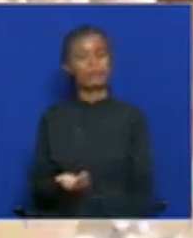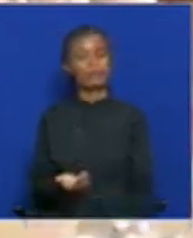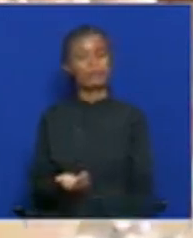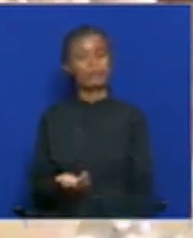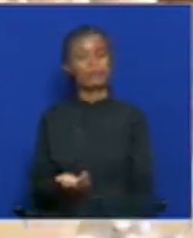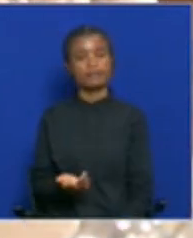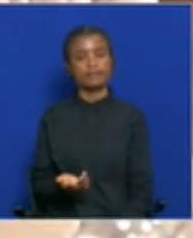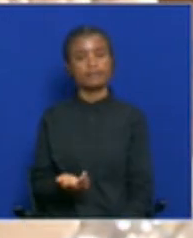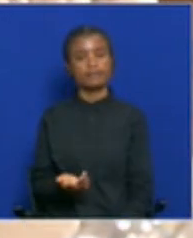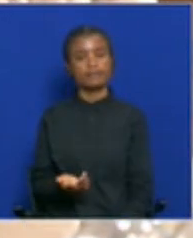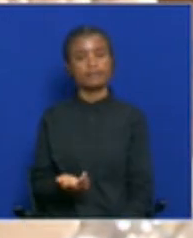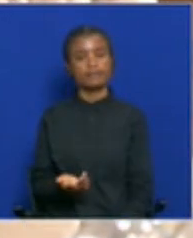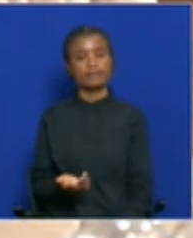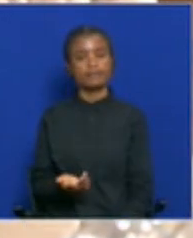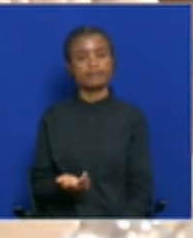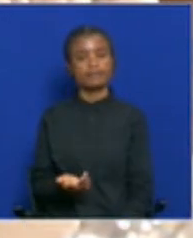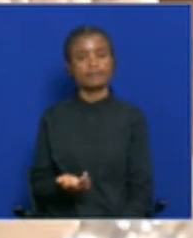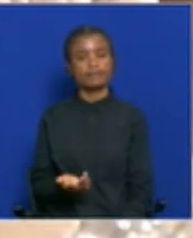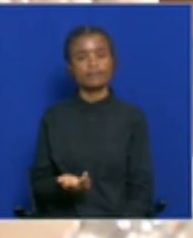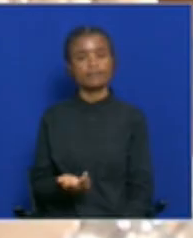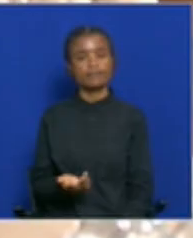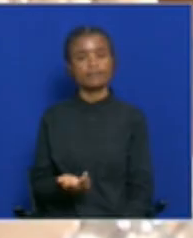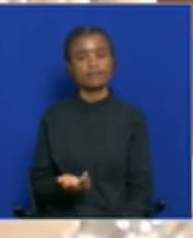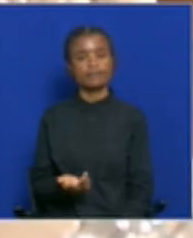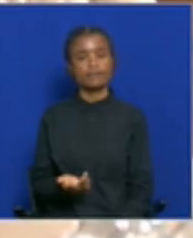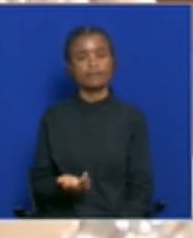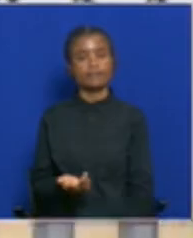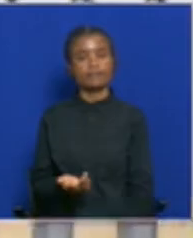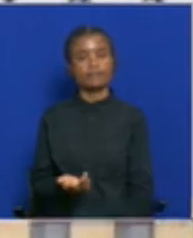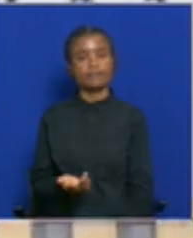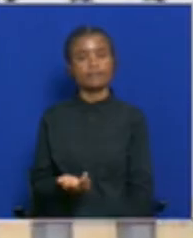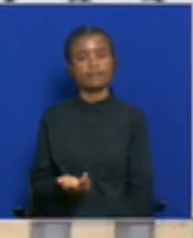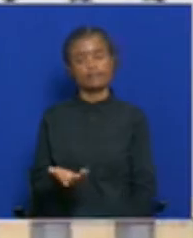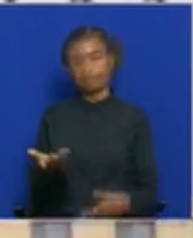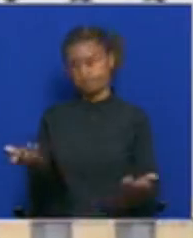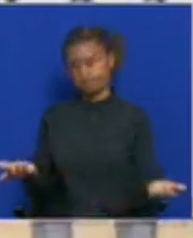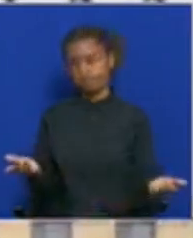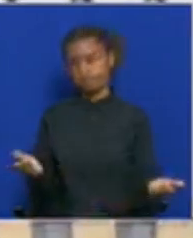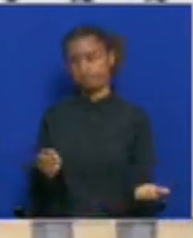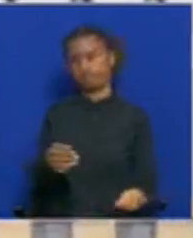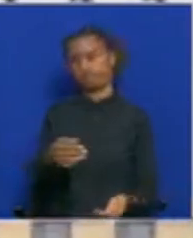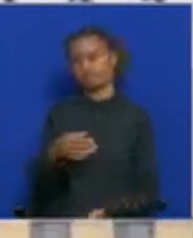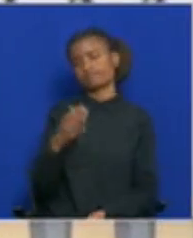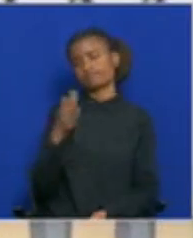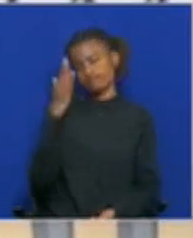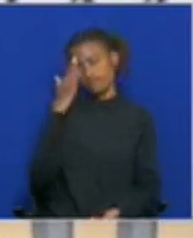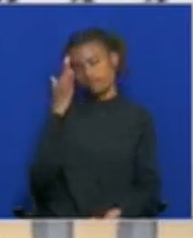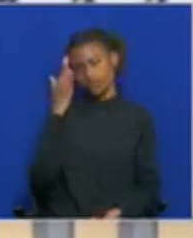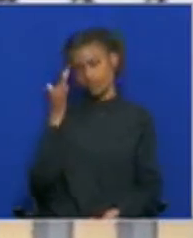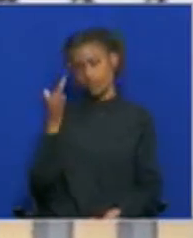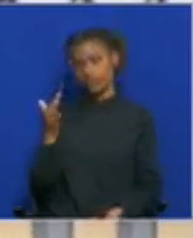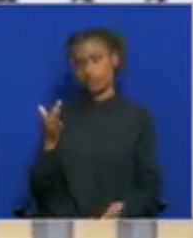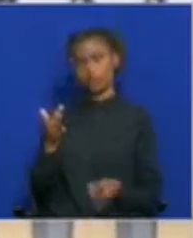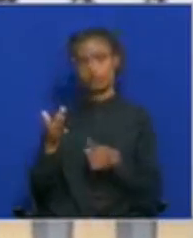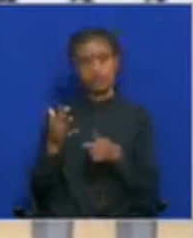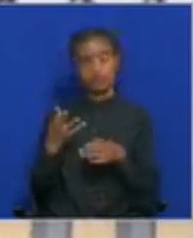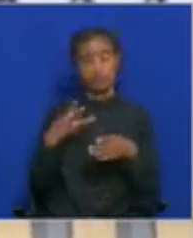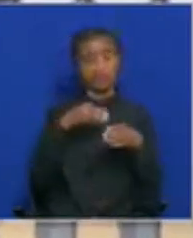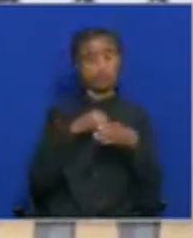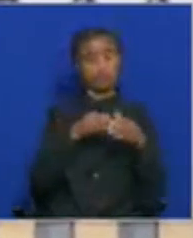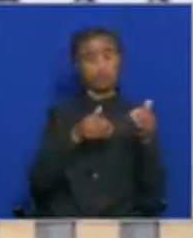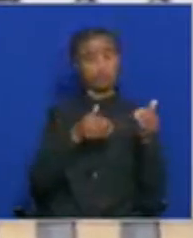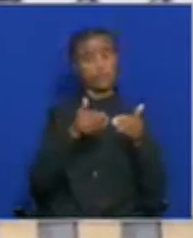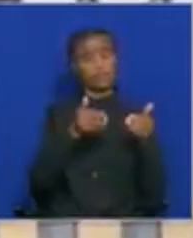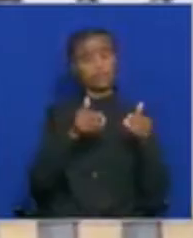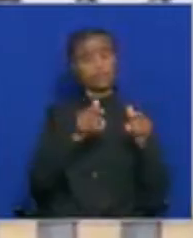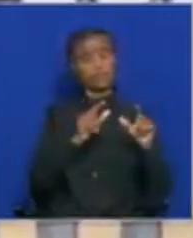I mean, I know you're not management, what you refer to as management at IDEC. Yes,